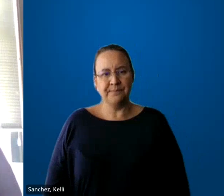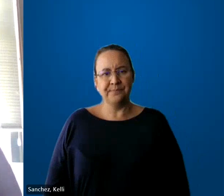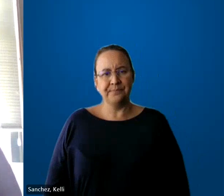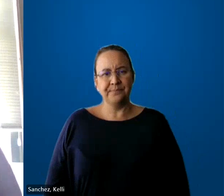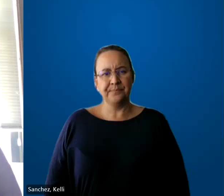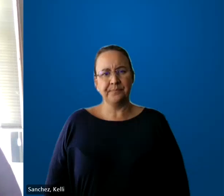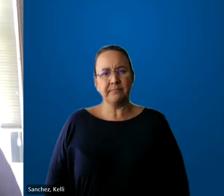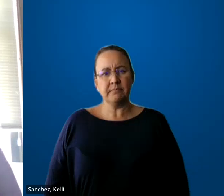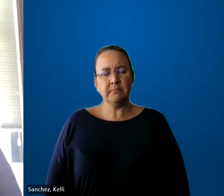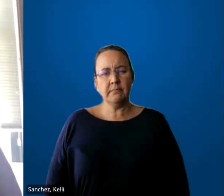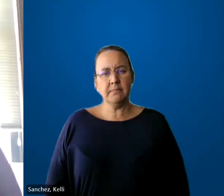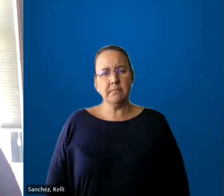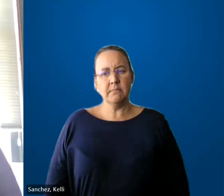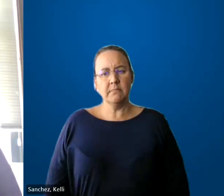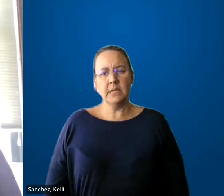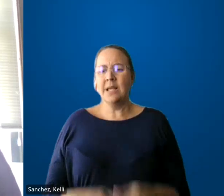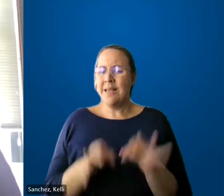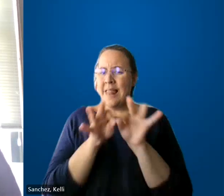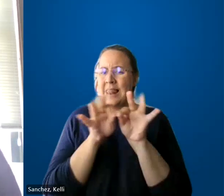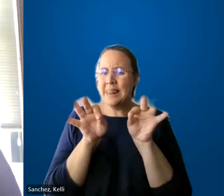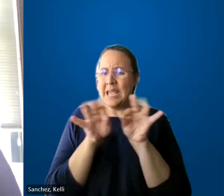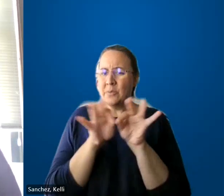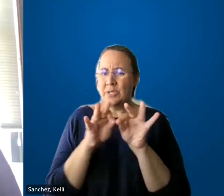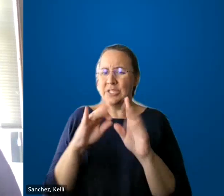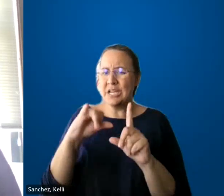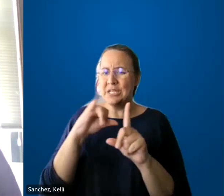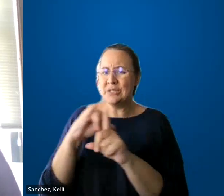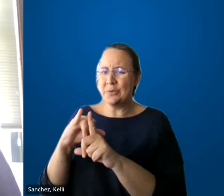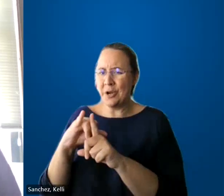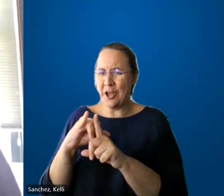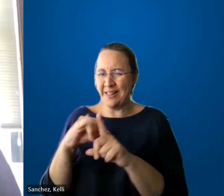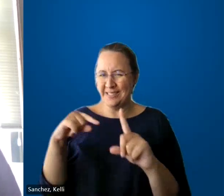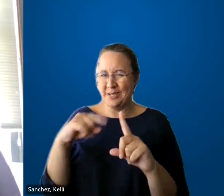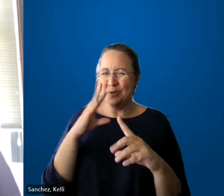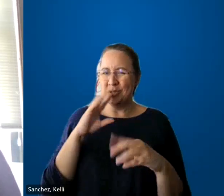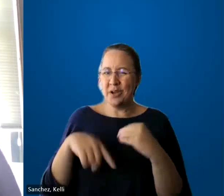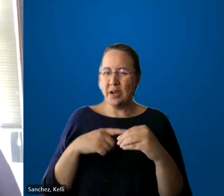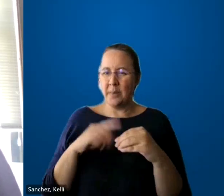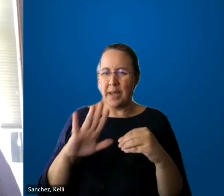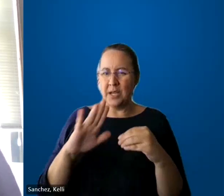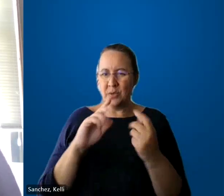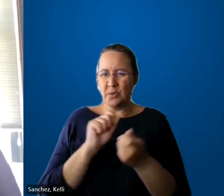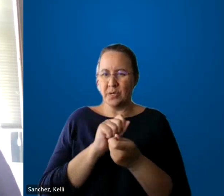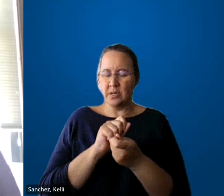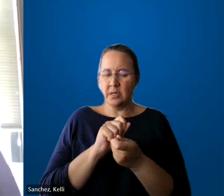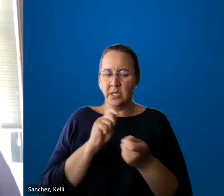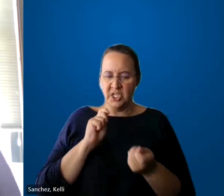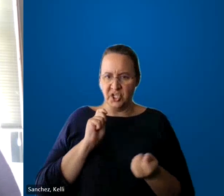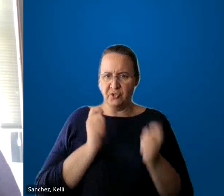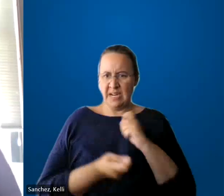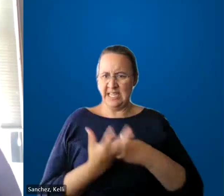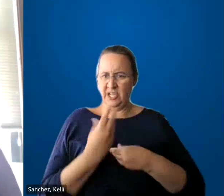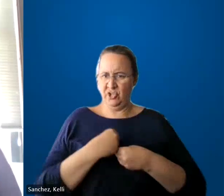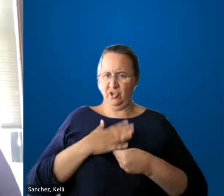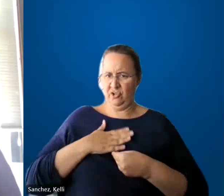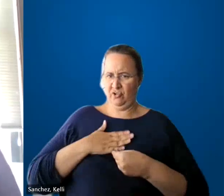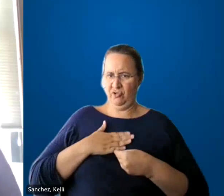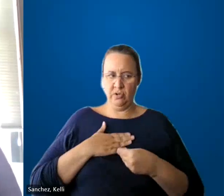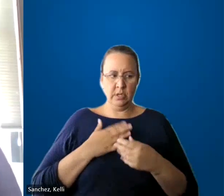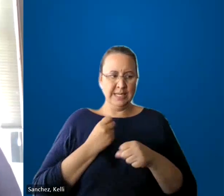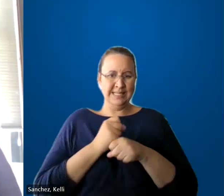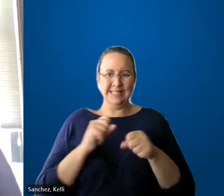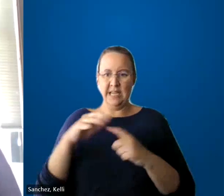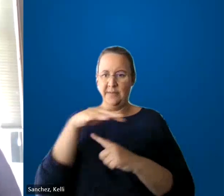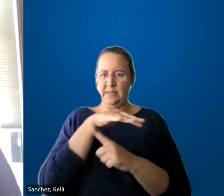what role does language and terminology play when you were going through your transition and creating safe